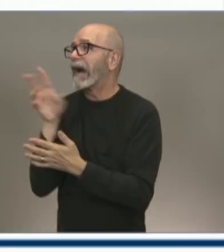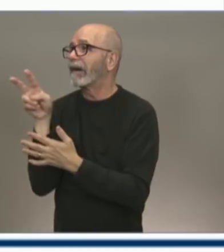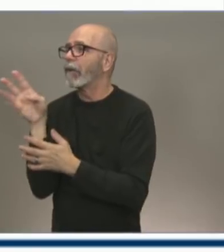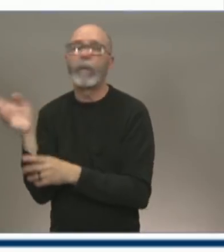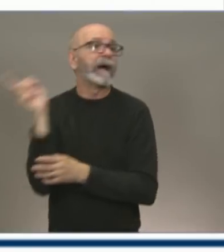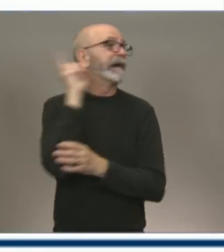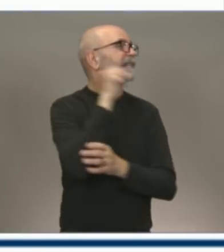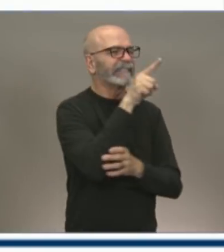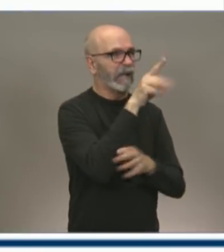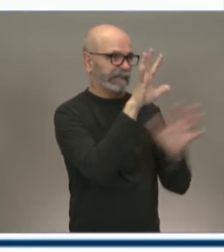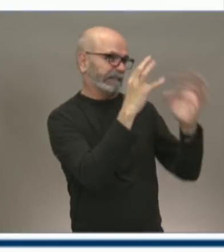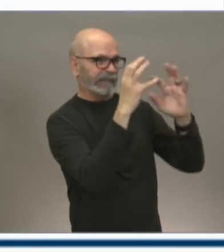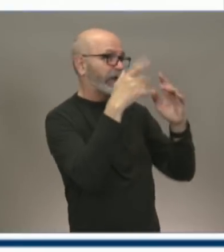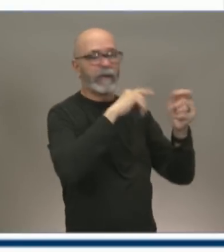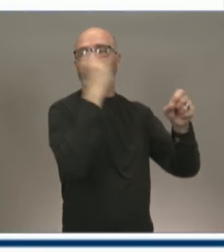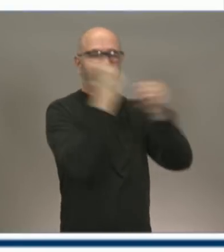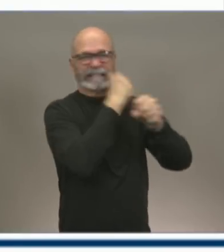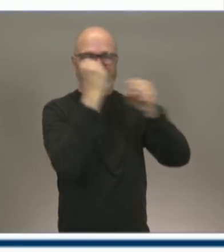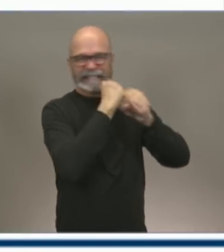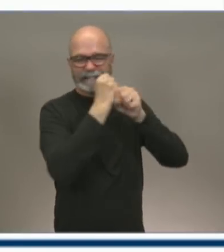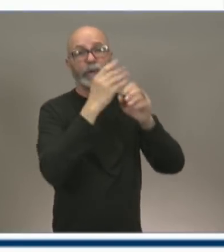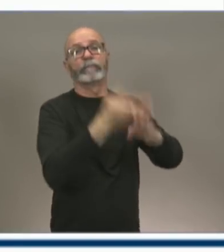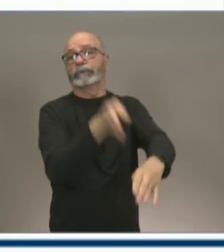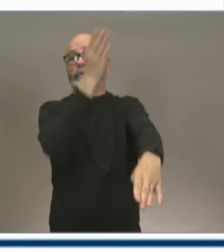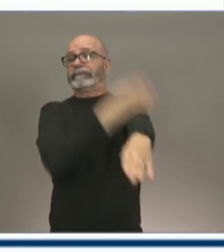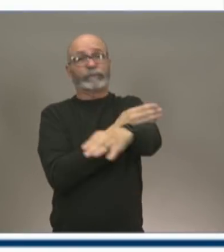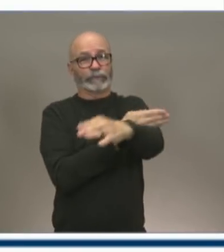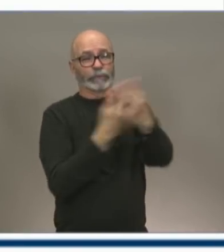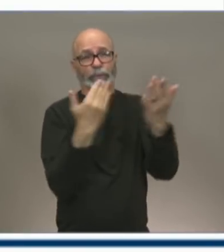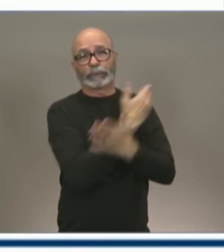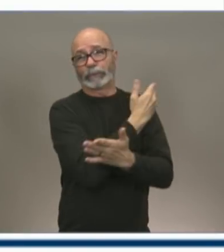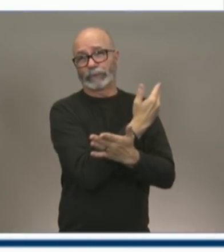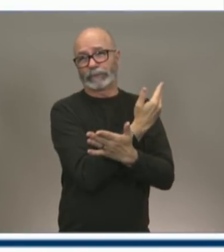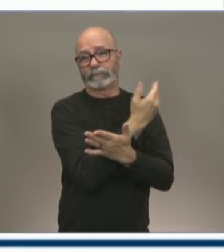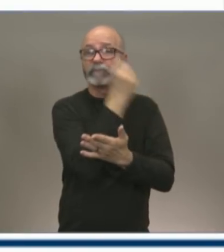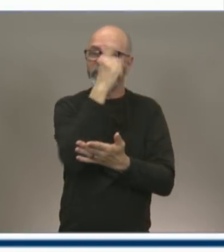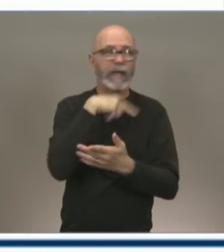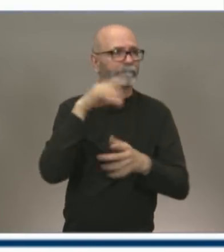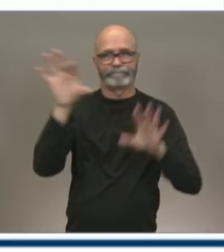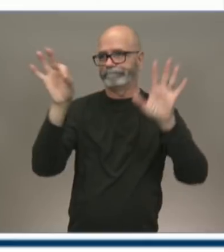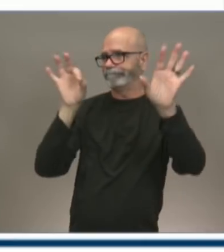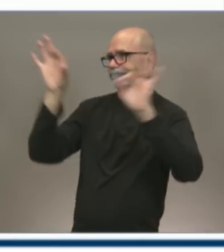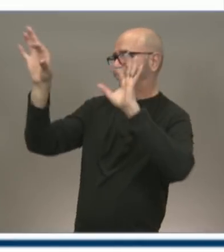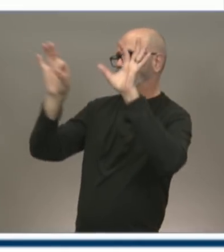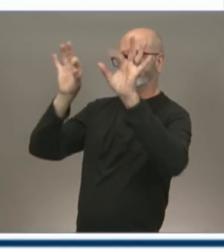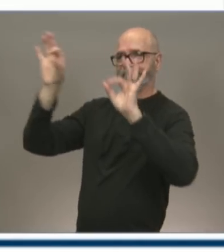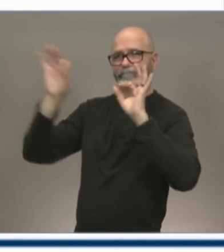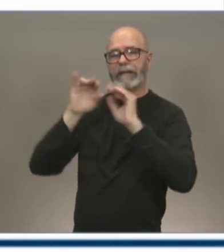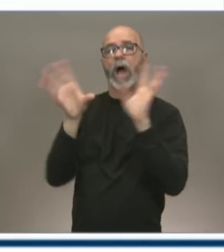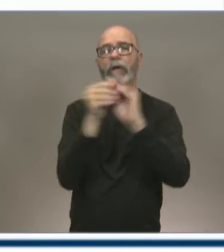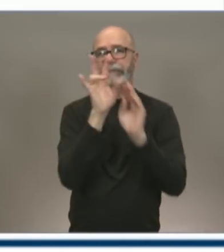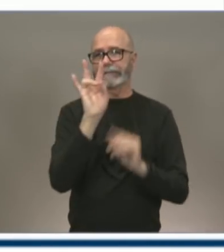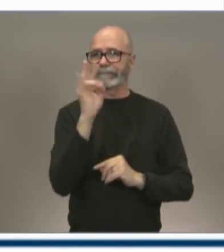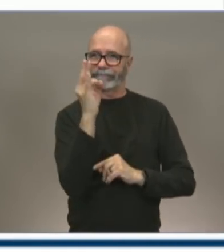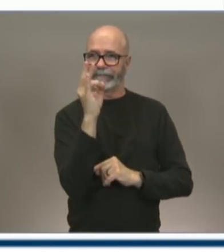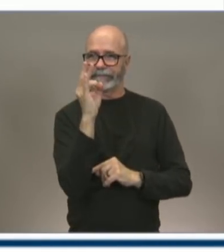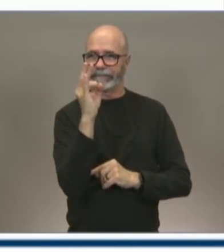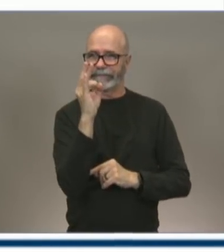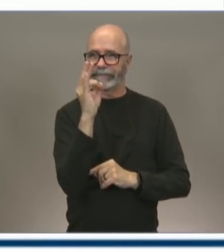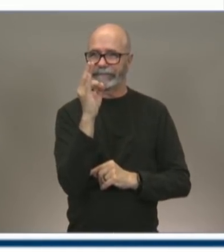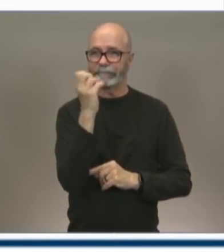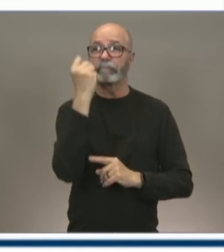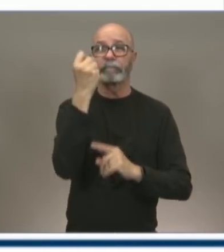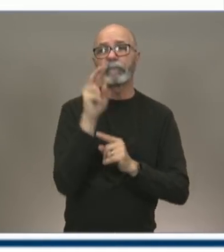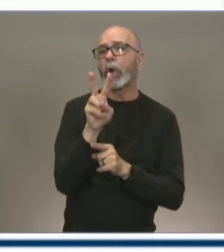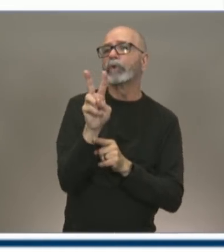And these are 7 that we announced, plus these additional 230 long-term care beds that